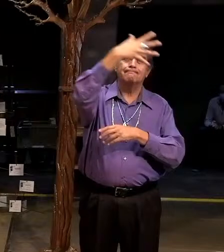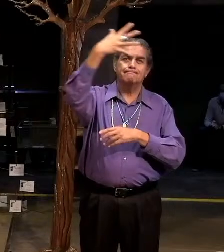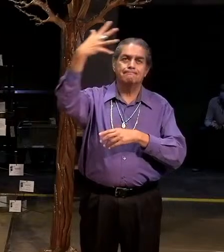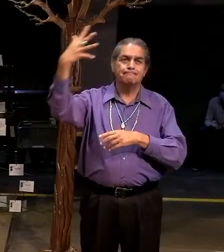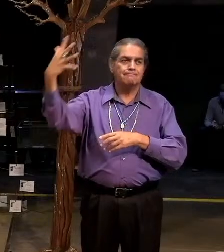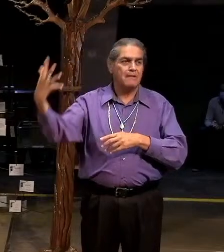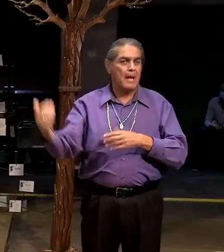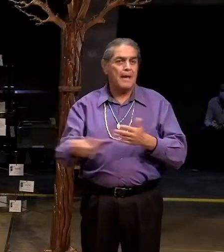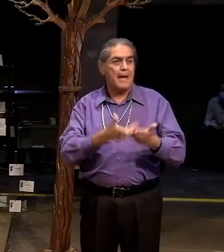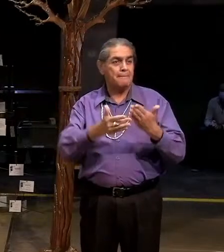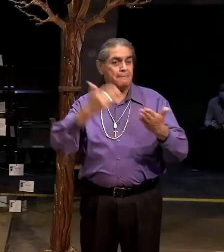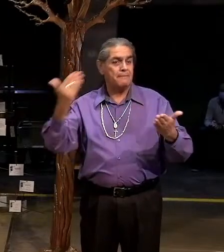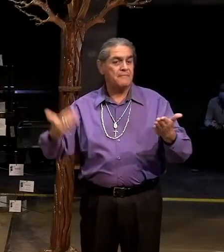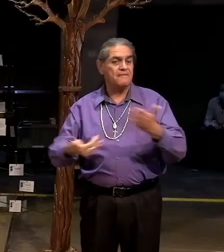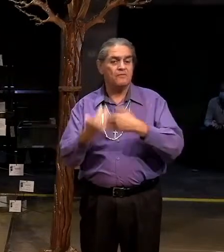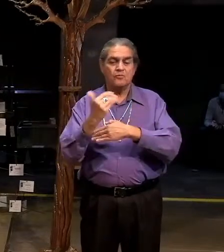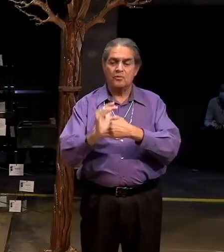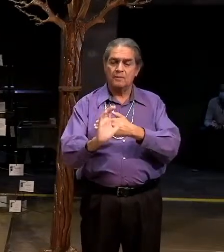before the moon comes up.